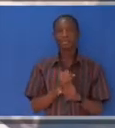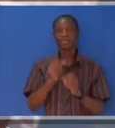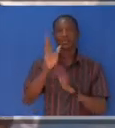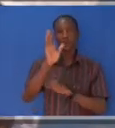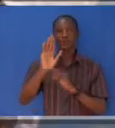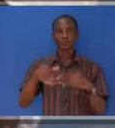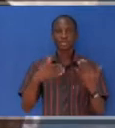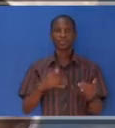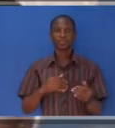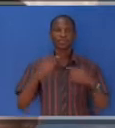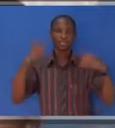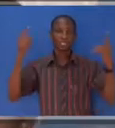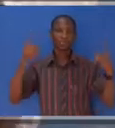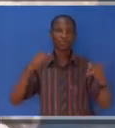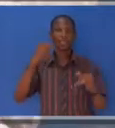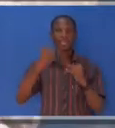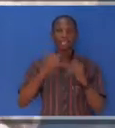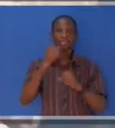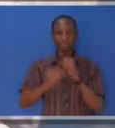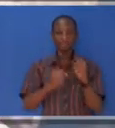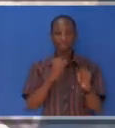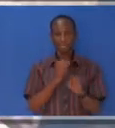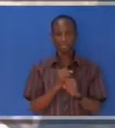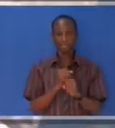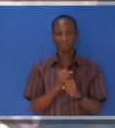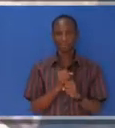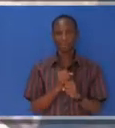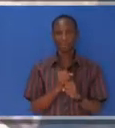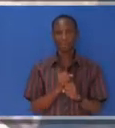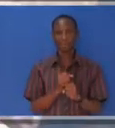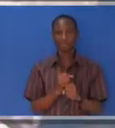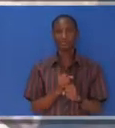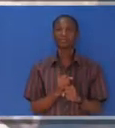of the months or the weeks and days in the year